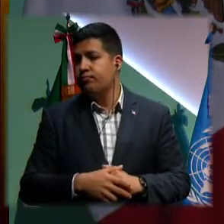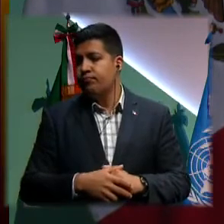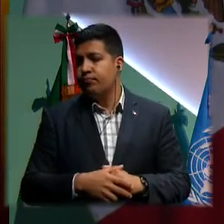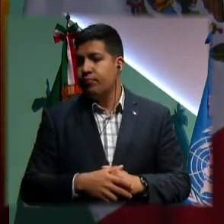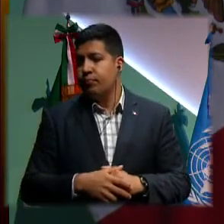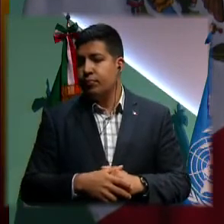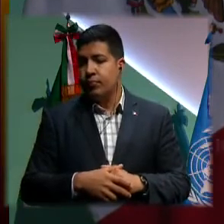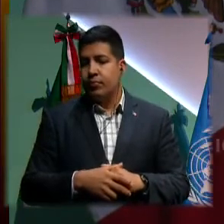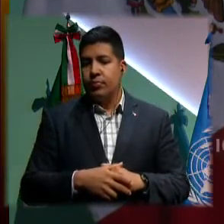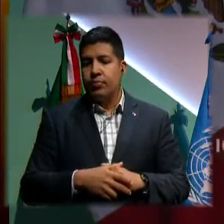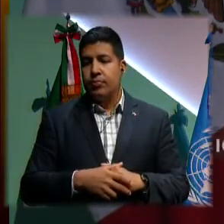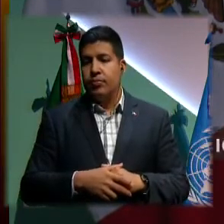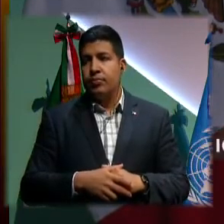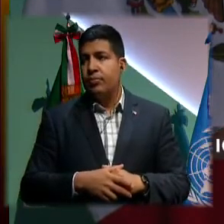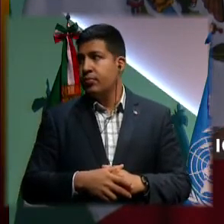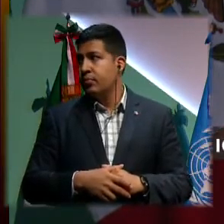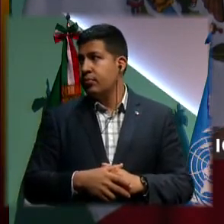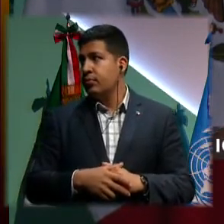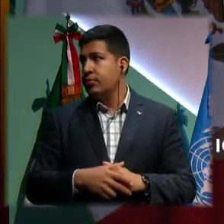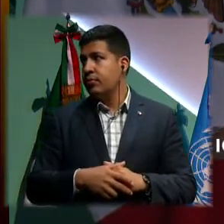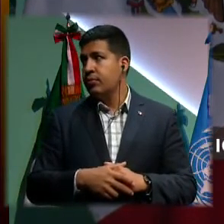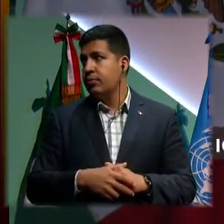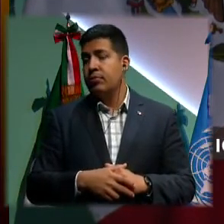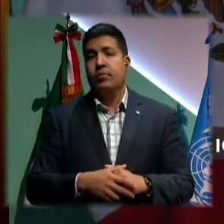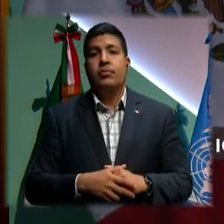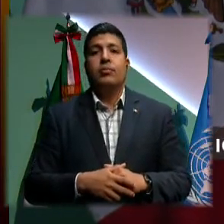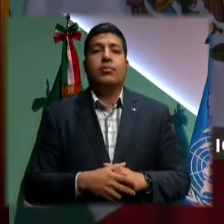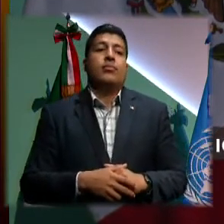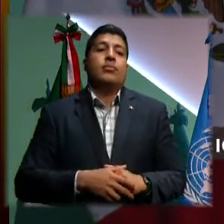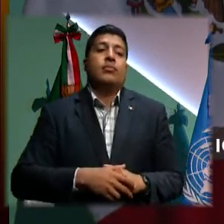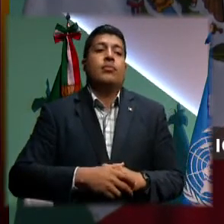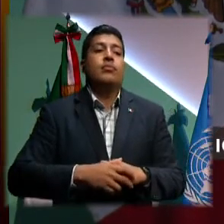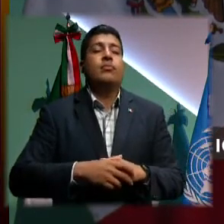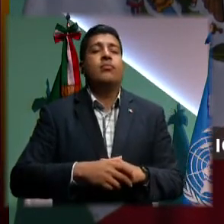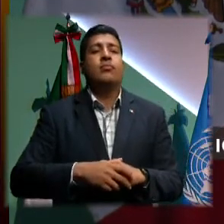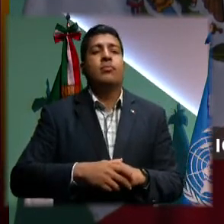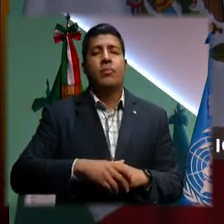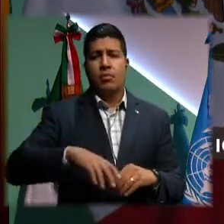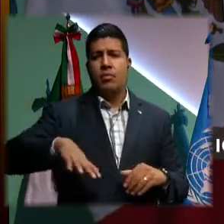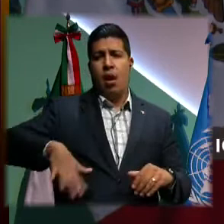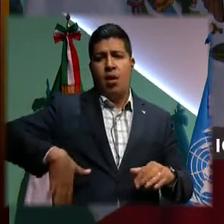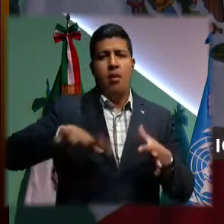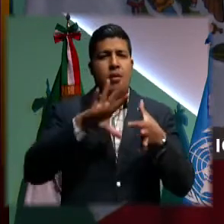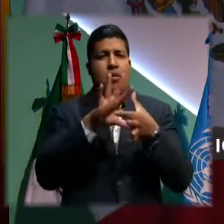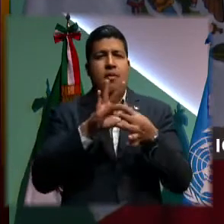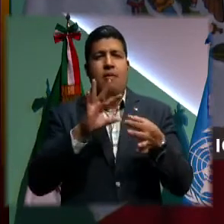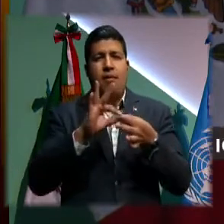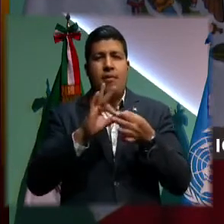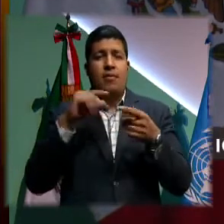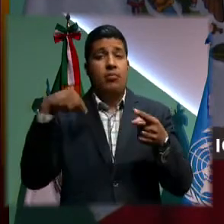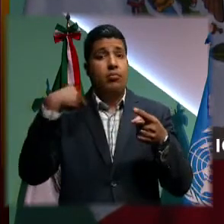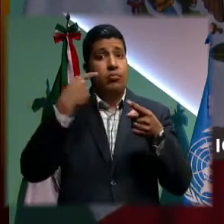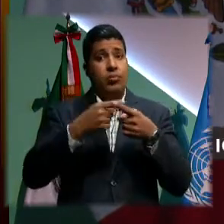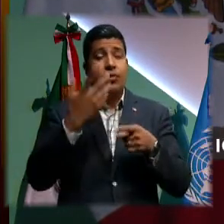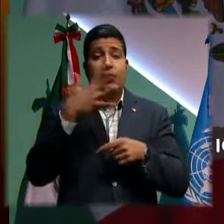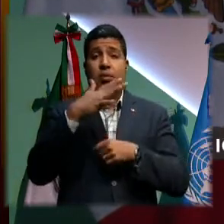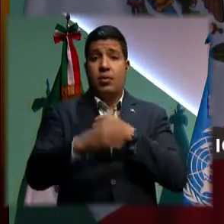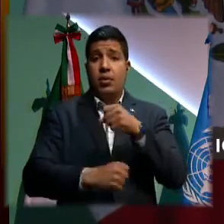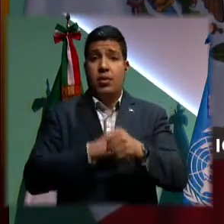You know, as Lynn pointed out, for 10 years, this wonderful forum has been bringing